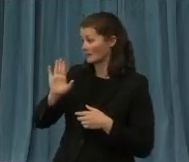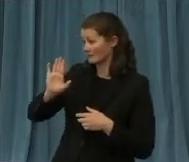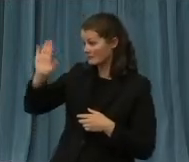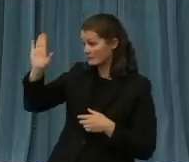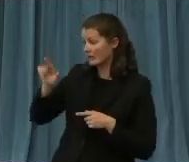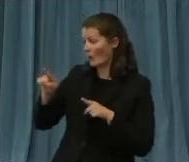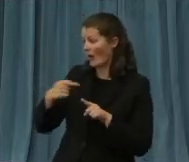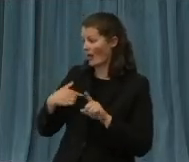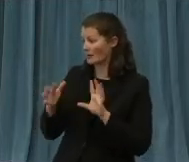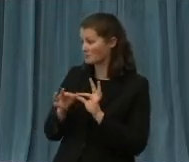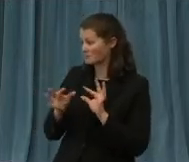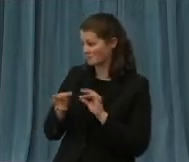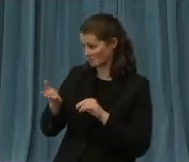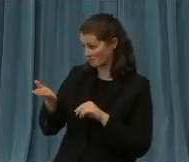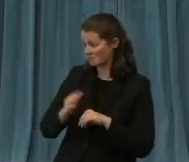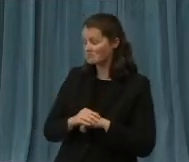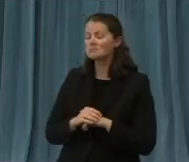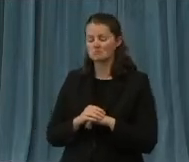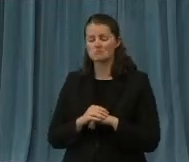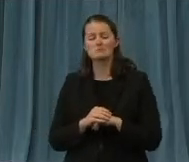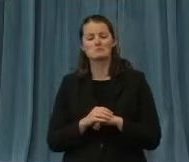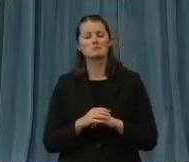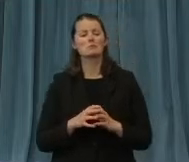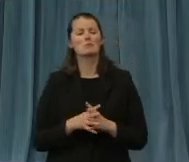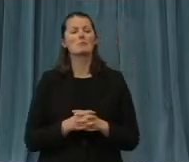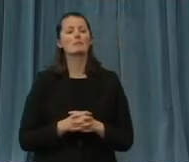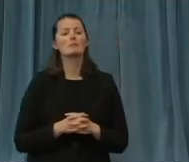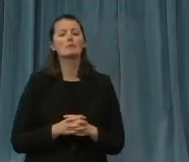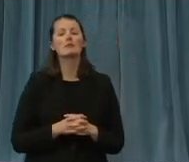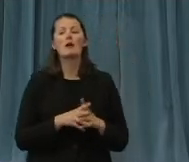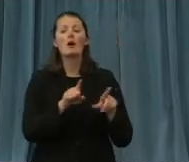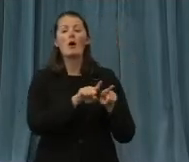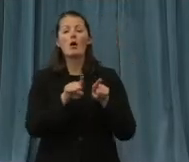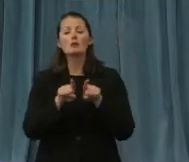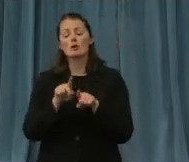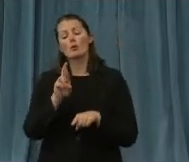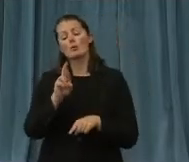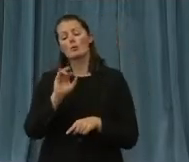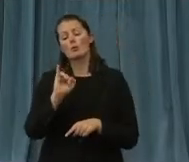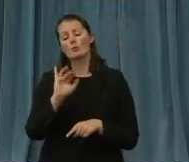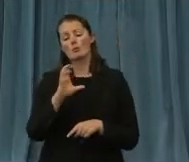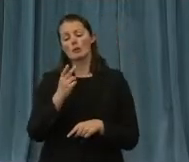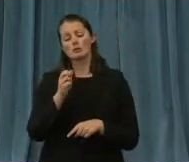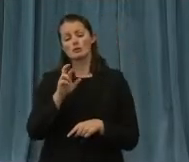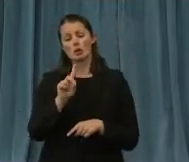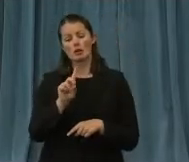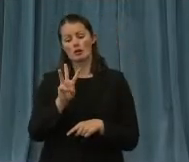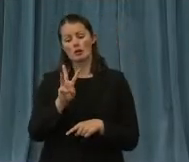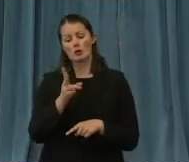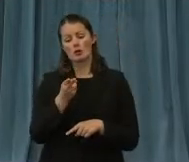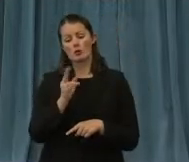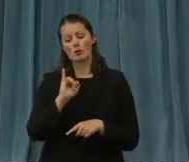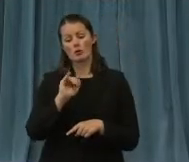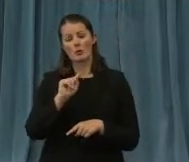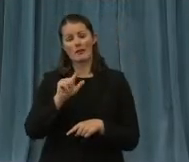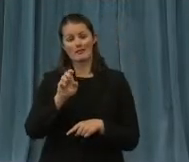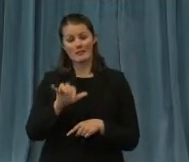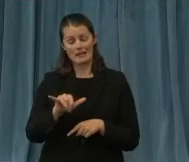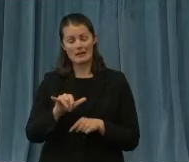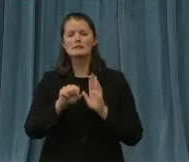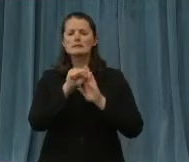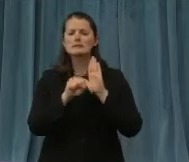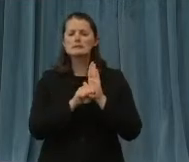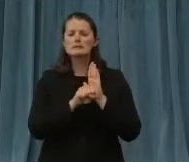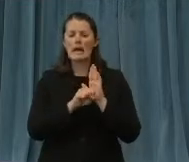knows who we're talking about. Thank you. We're also joined by Richard Whitley, the state's Director of Department of Health and Human